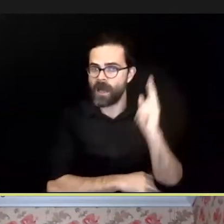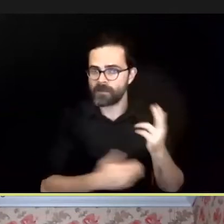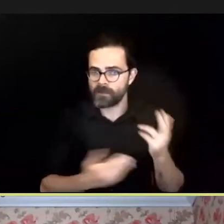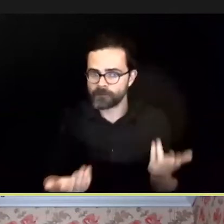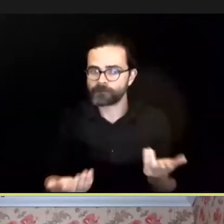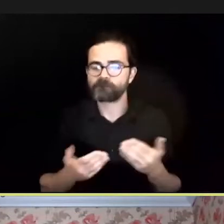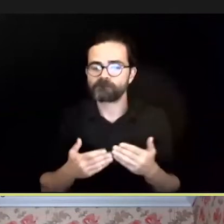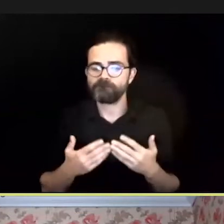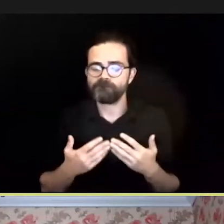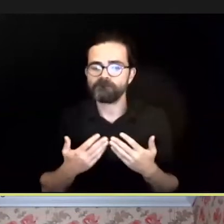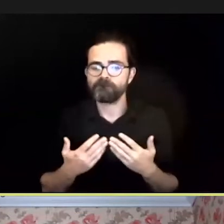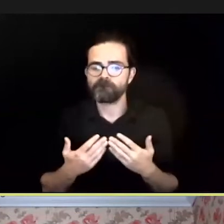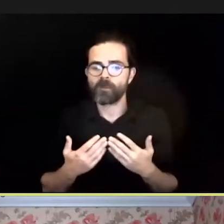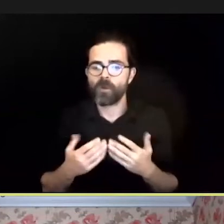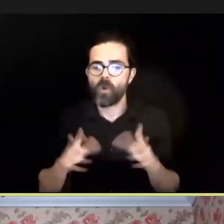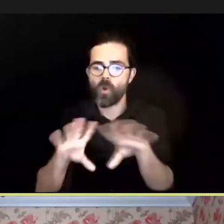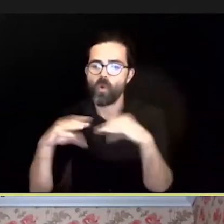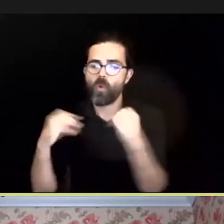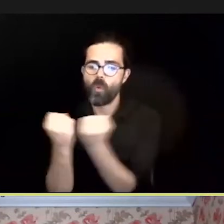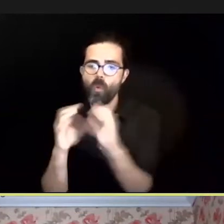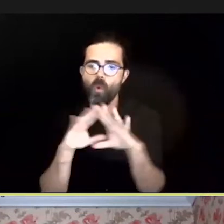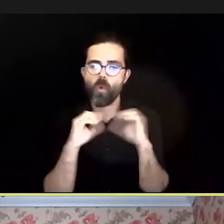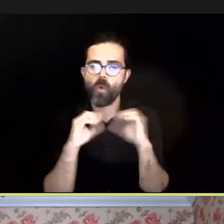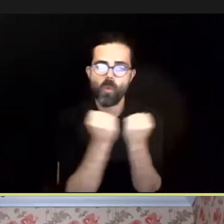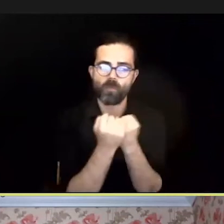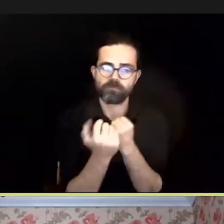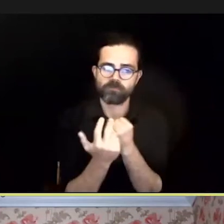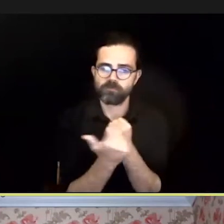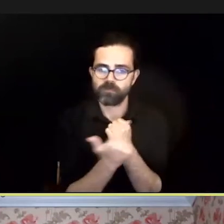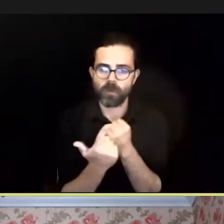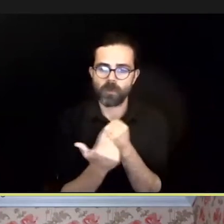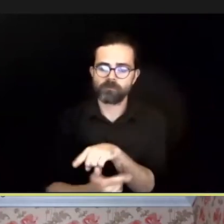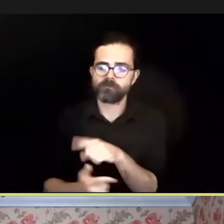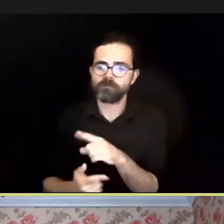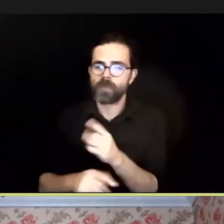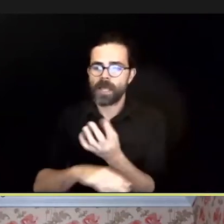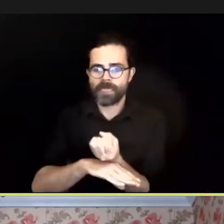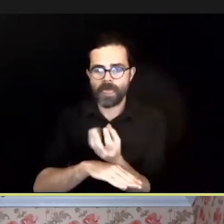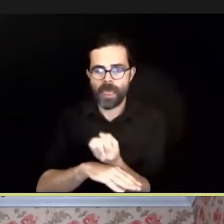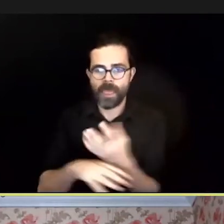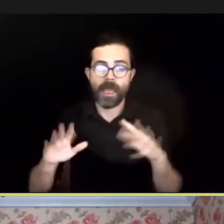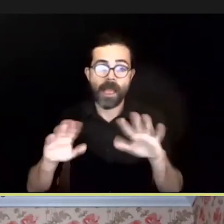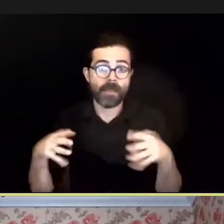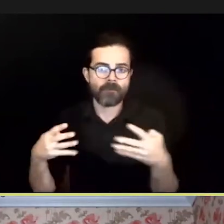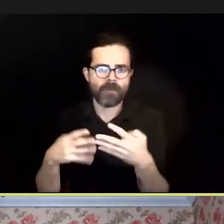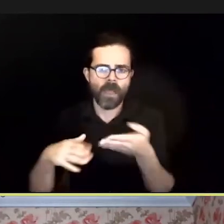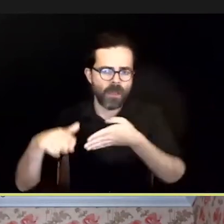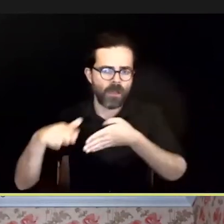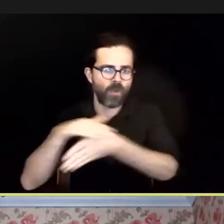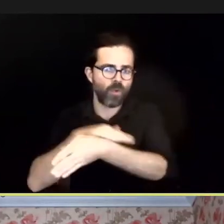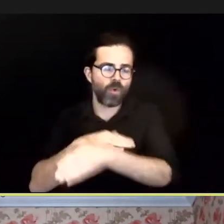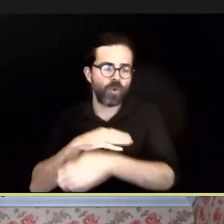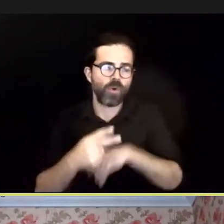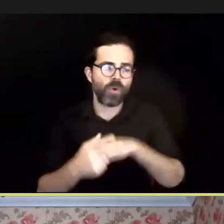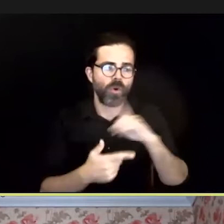intellectual disabilities, where we discuss about digital inclusion, and we also gathered some information